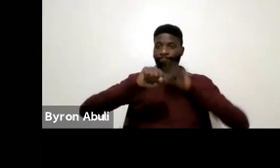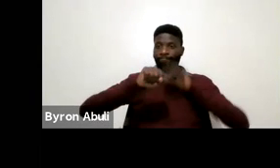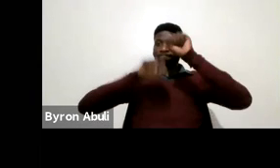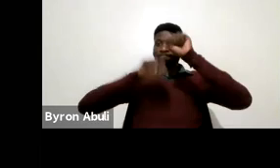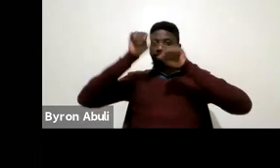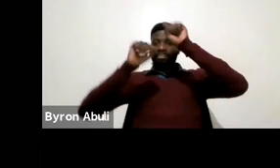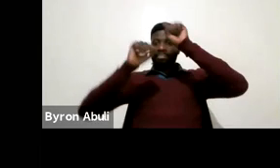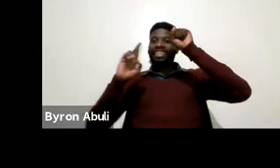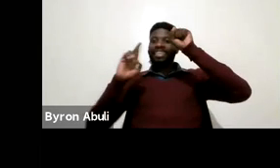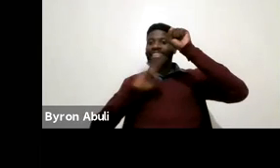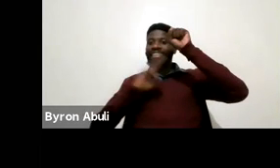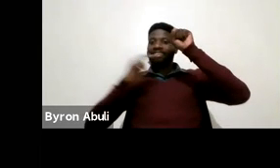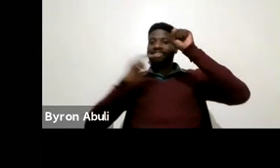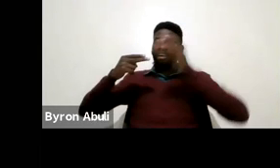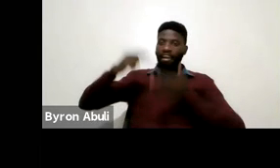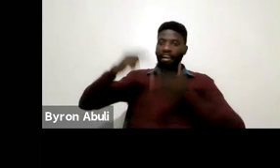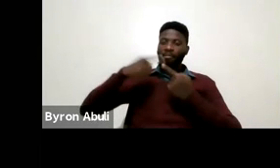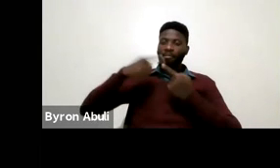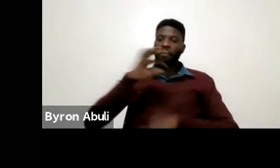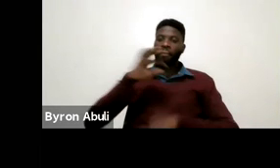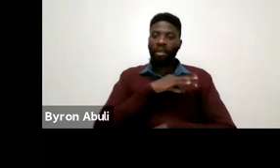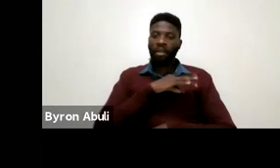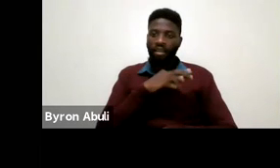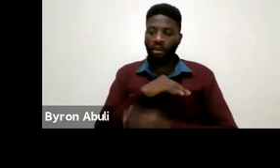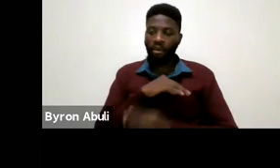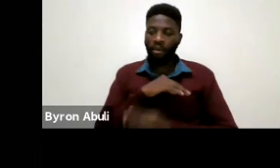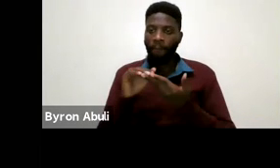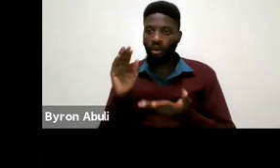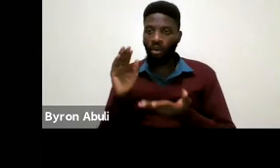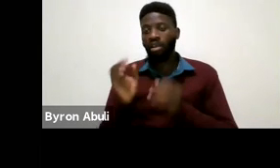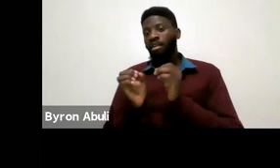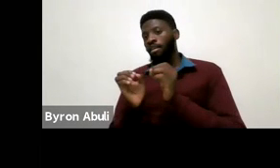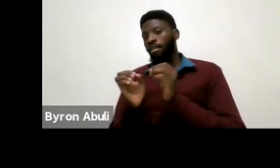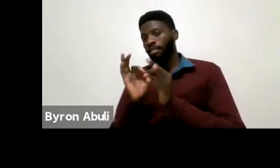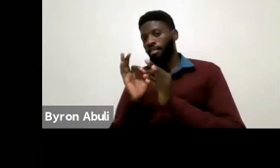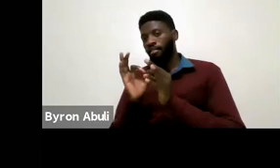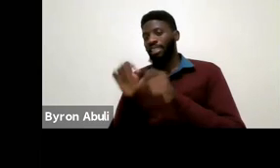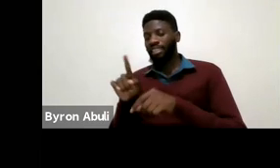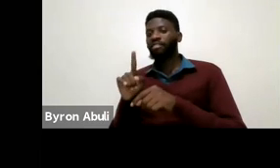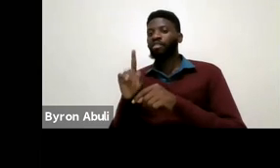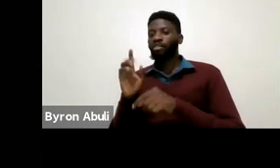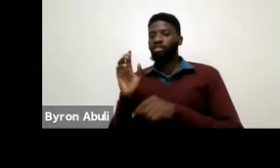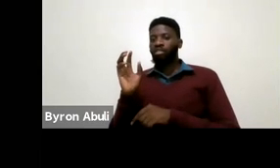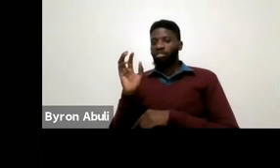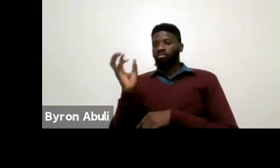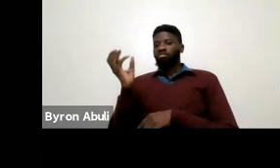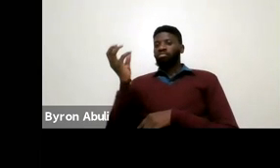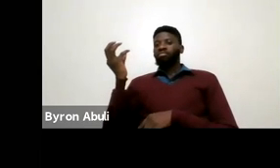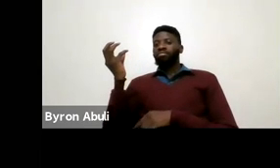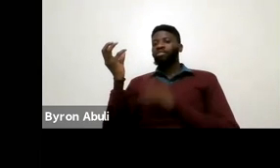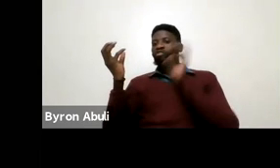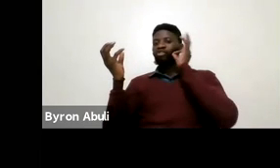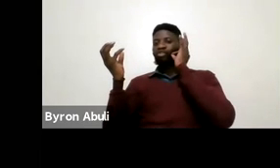but the more the benefits you get. Because if you are eating the low-lying fruits, now you can hit the high-lying fruits.